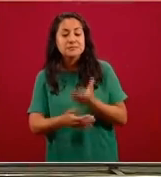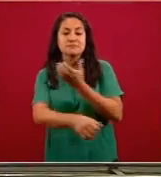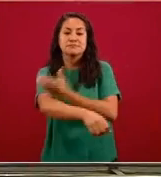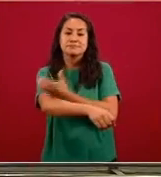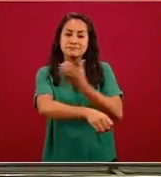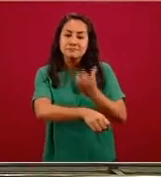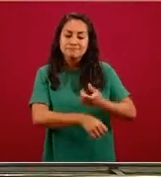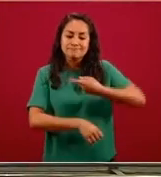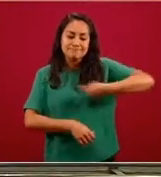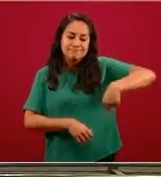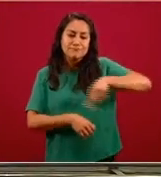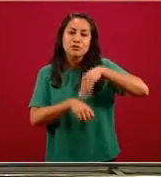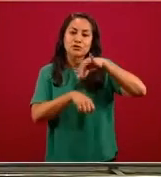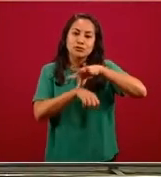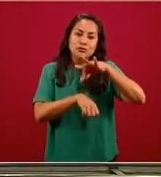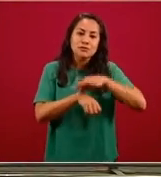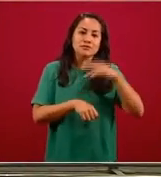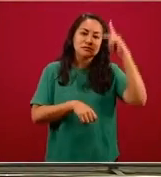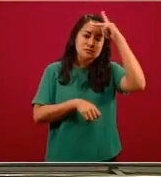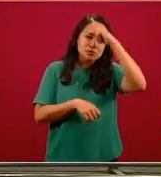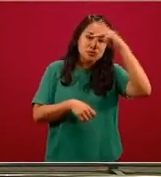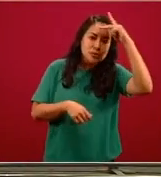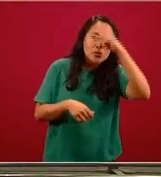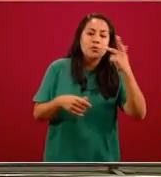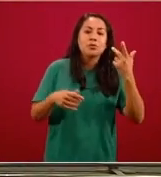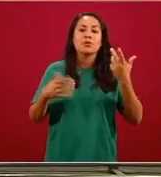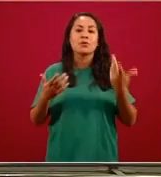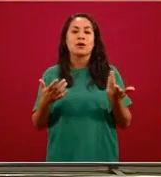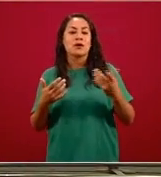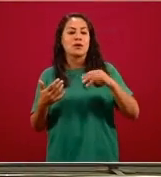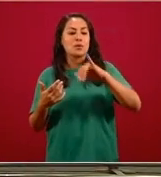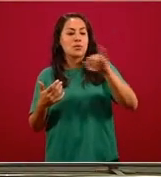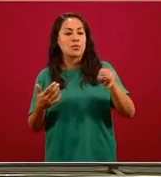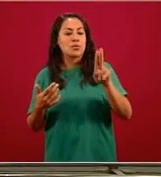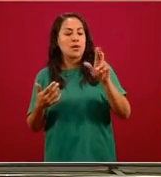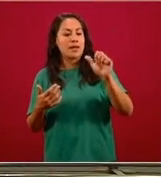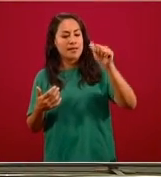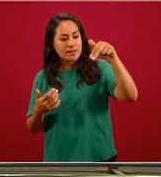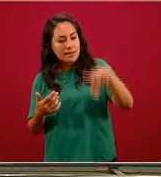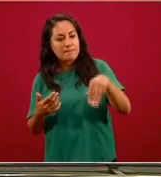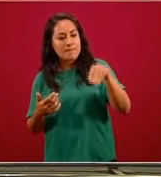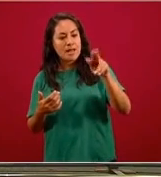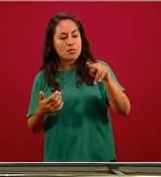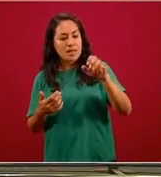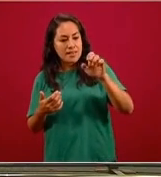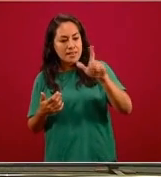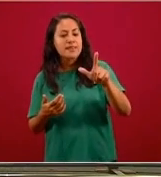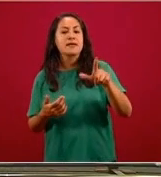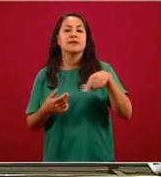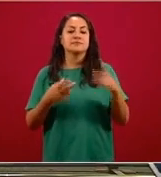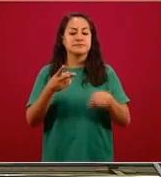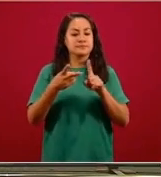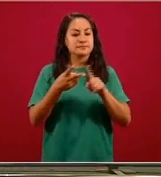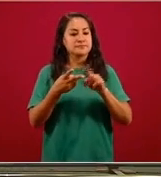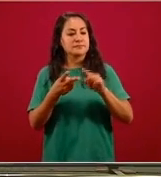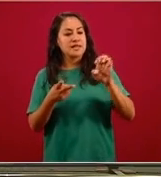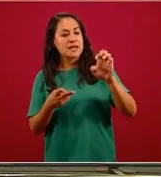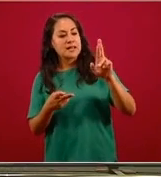we've had a very, very talented team that has come here a number of times. Dr. Juan Mel,